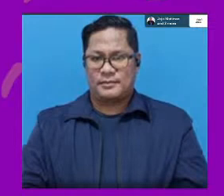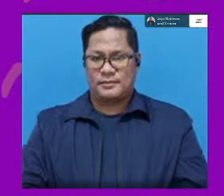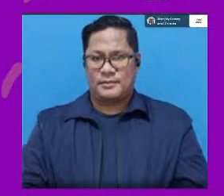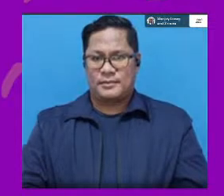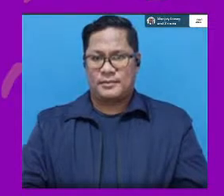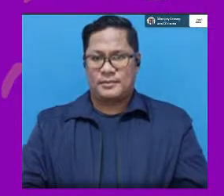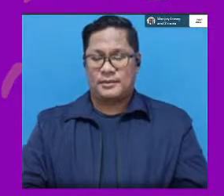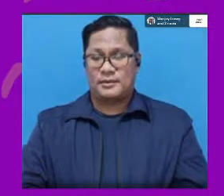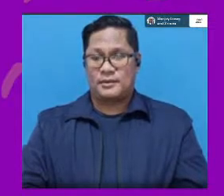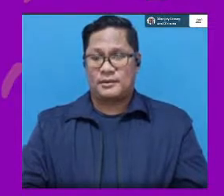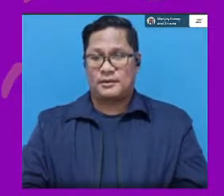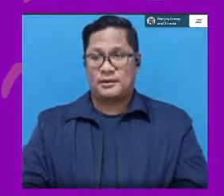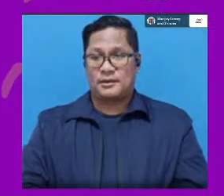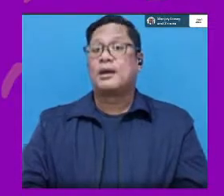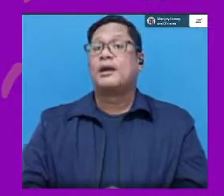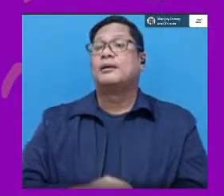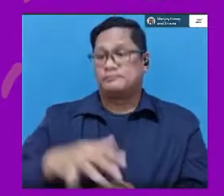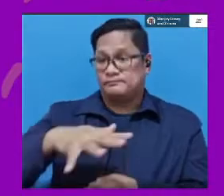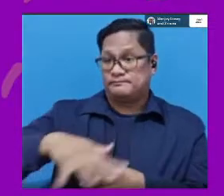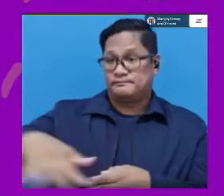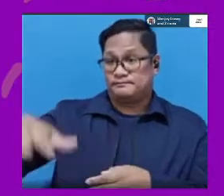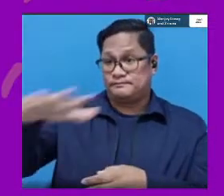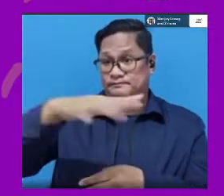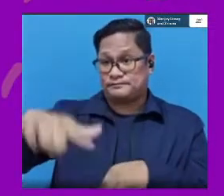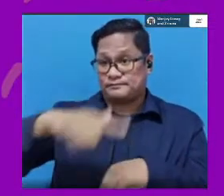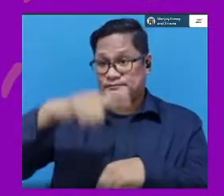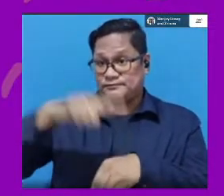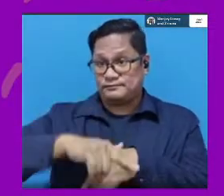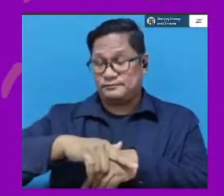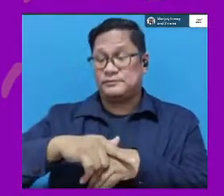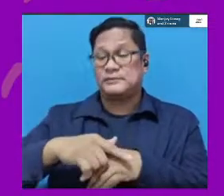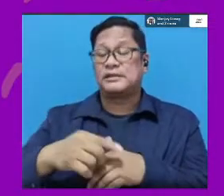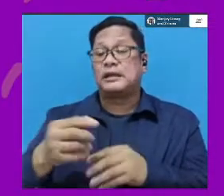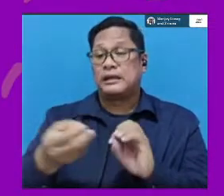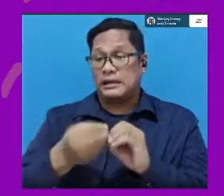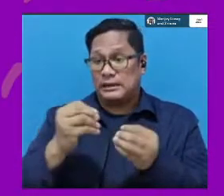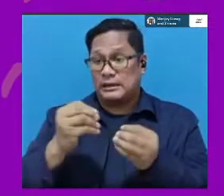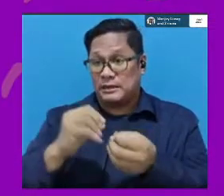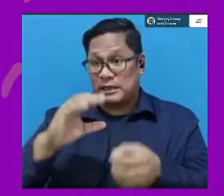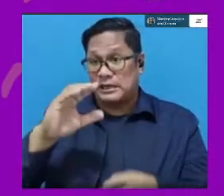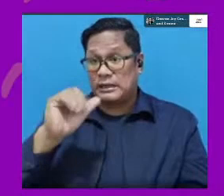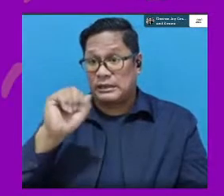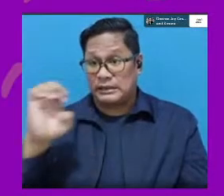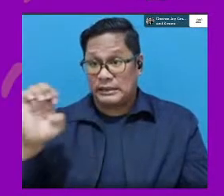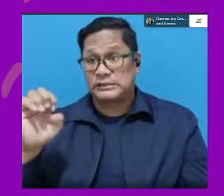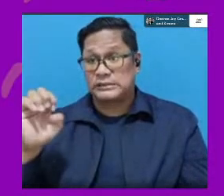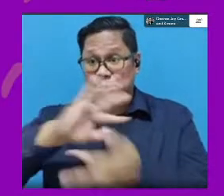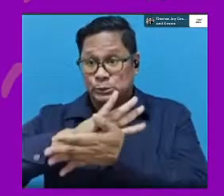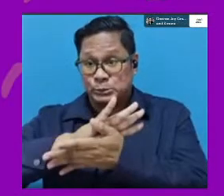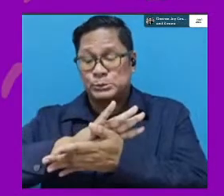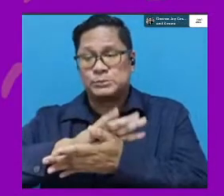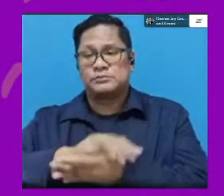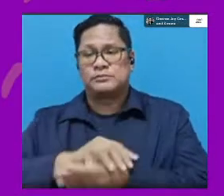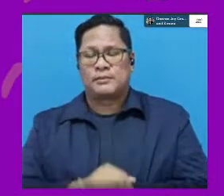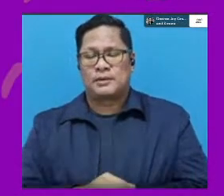In terms of geographical distribution, the most number of cases are in the